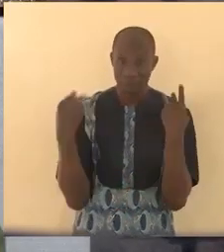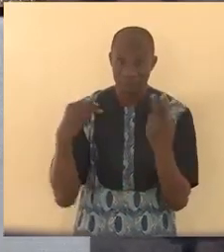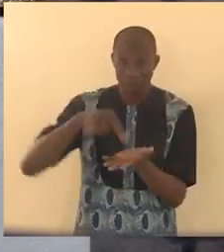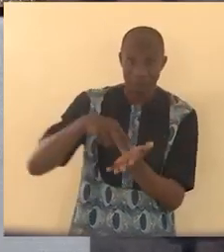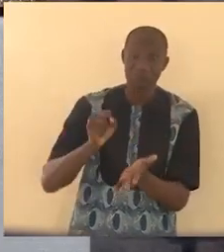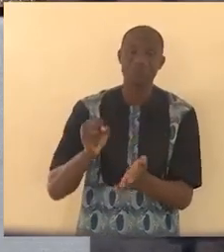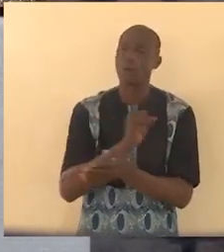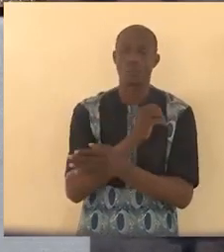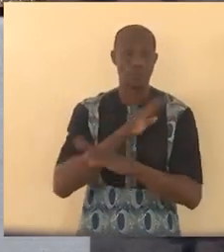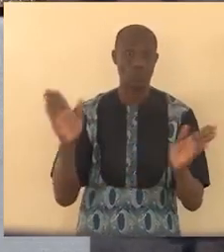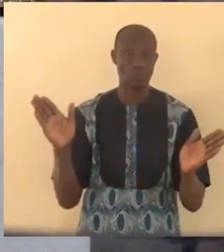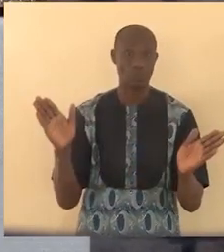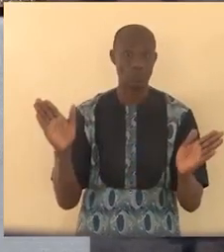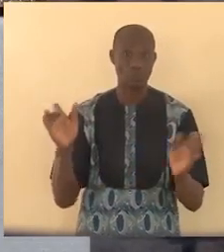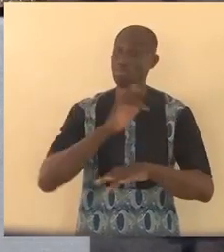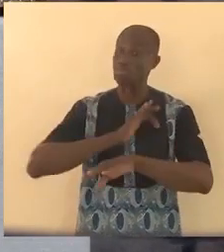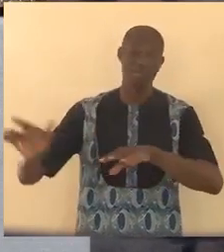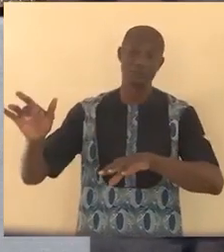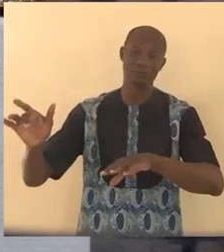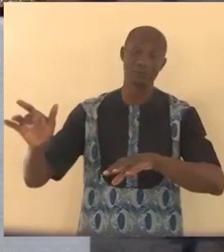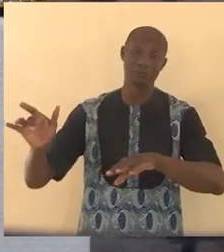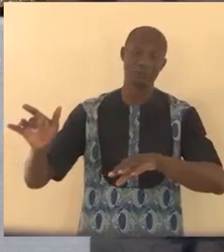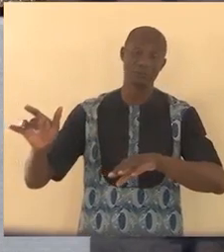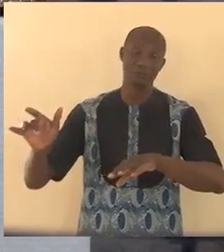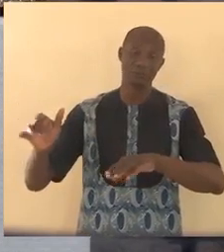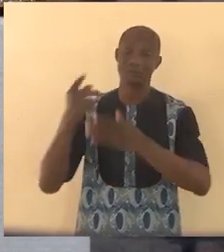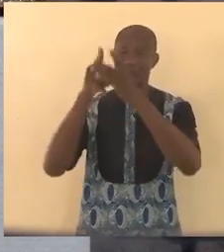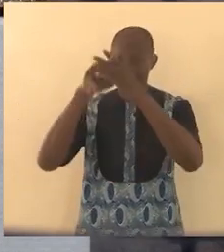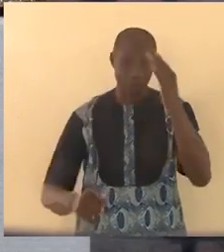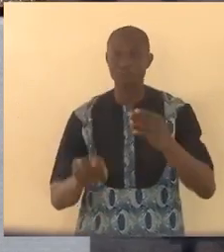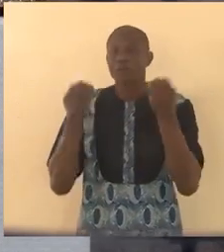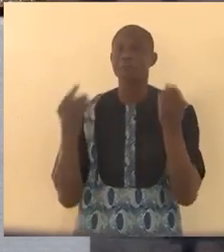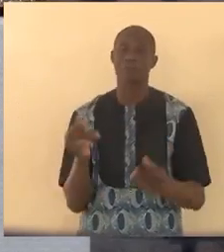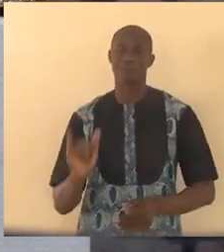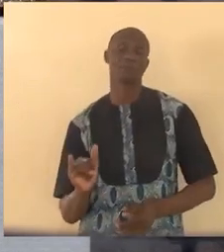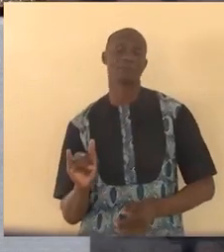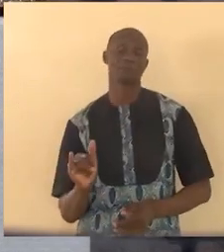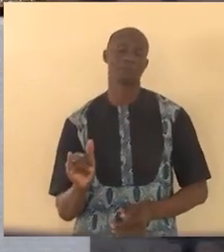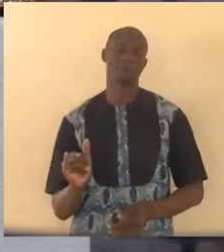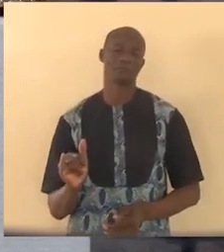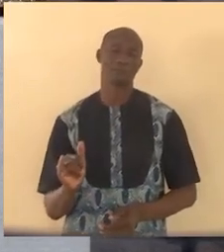means it's all empty. It's a breath that disappears immediately.